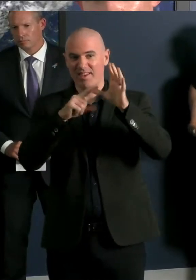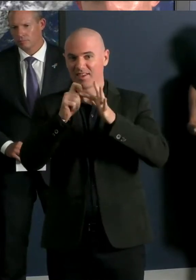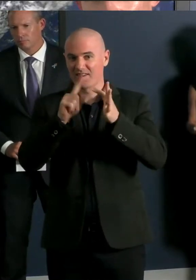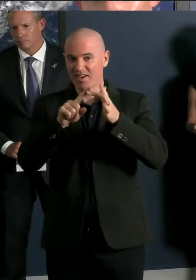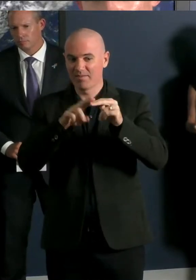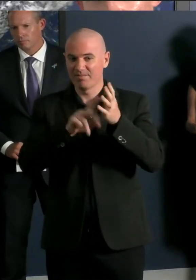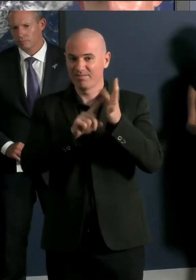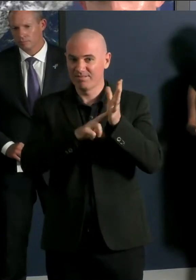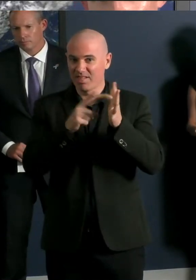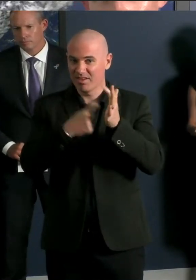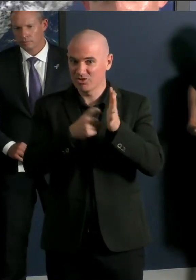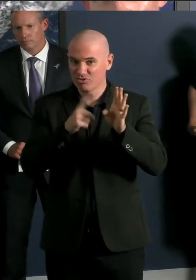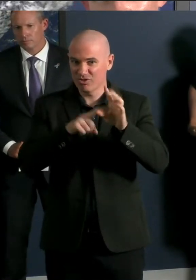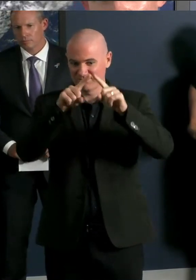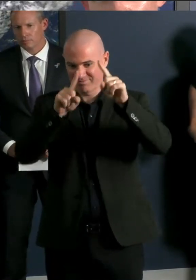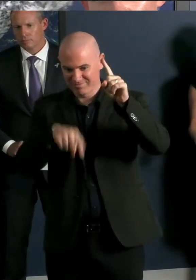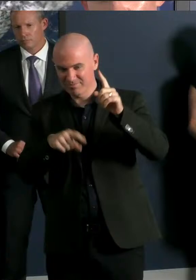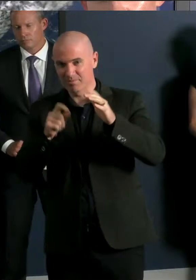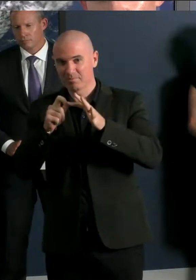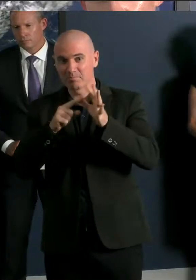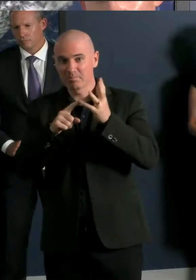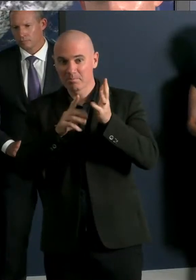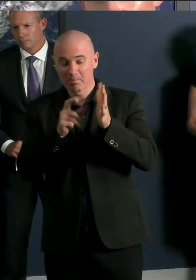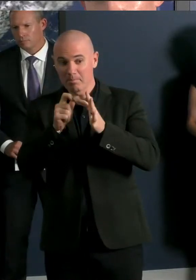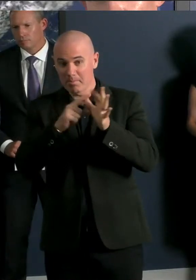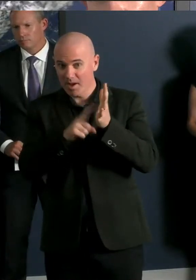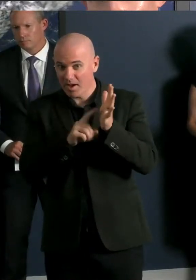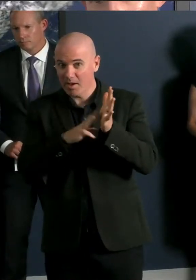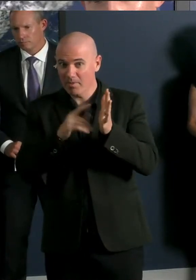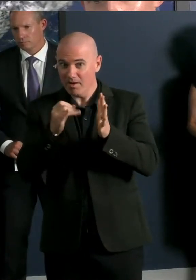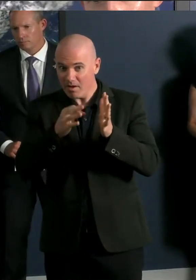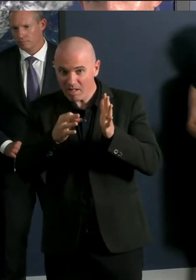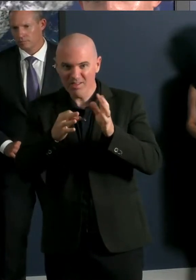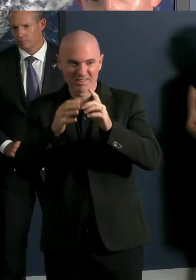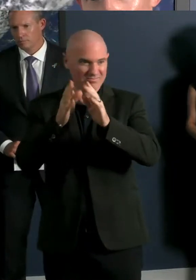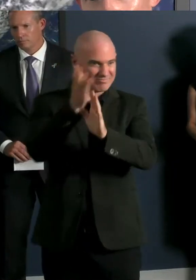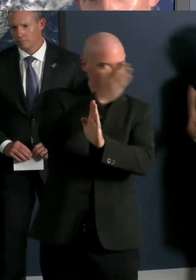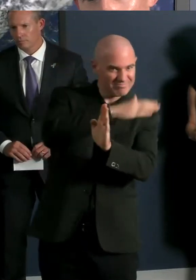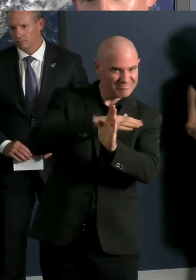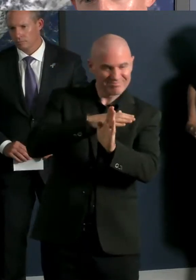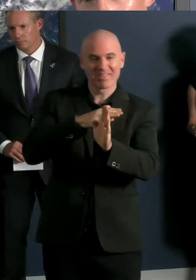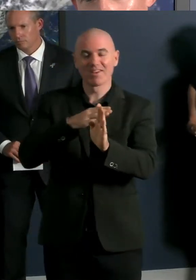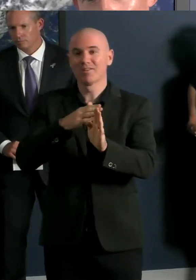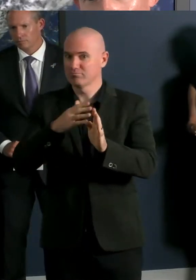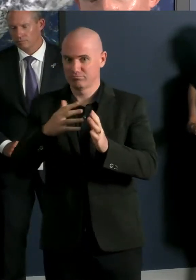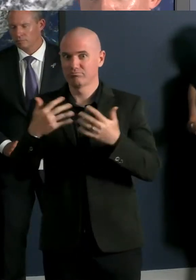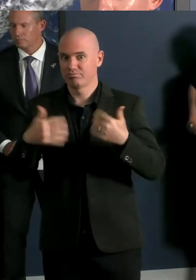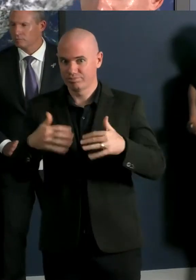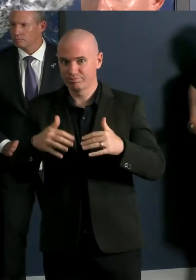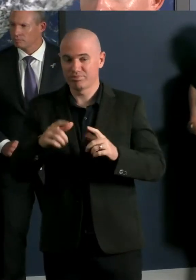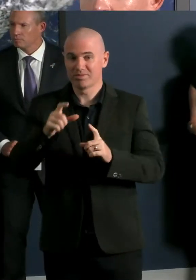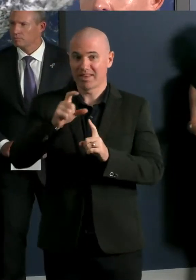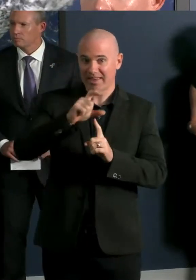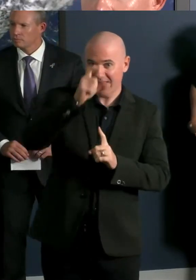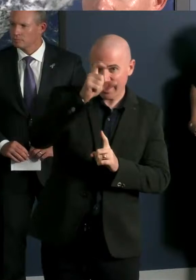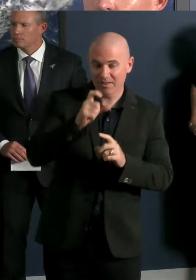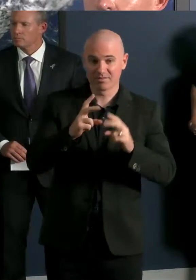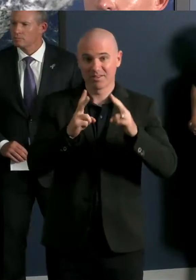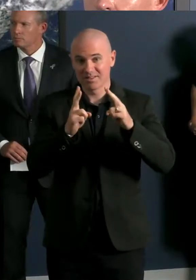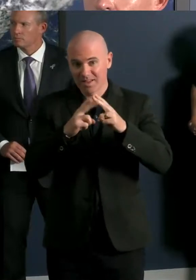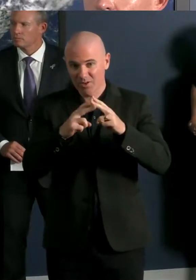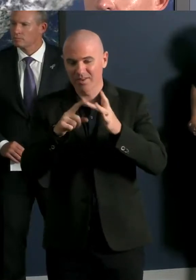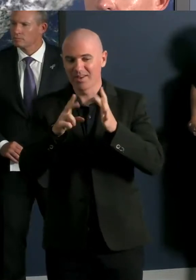the Atherton Tablelands. So we say to people in all of those regions, that includes Cairns, Townsville,